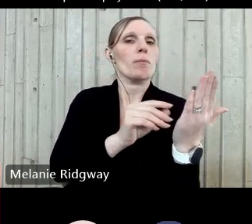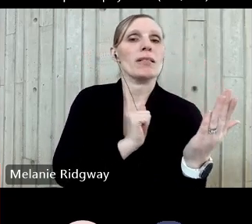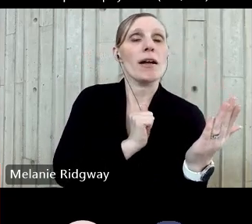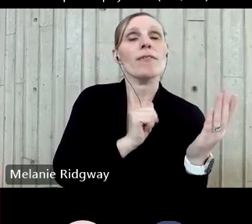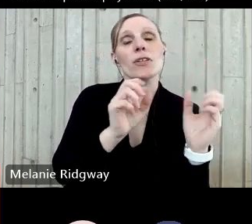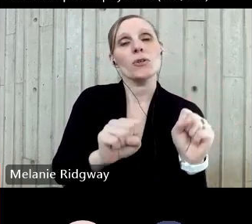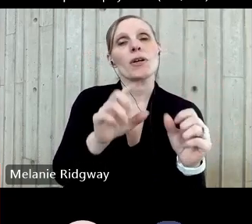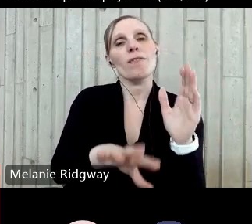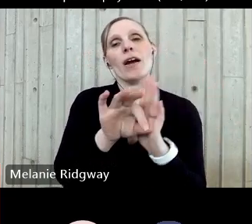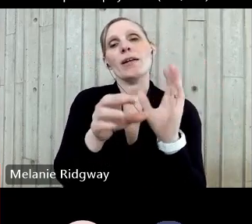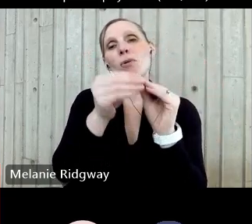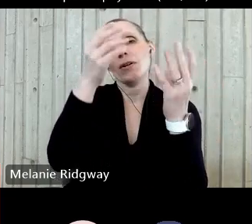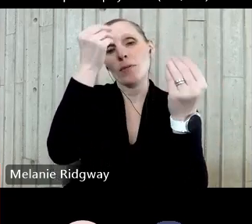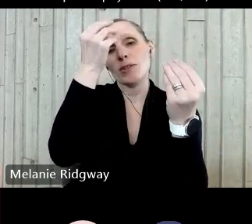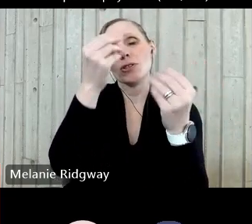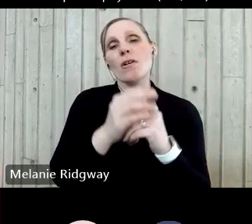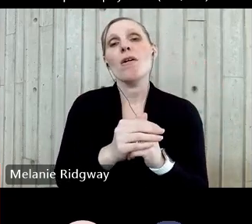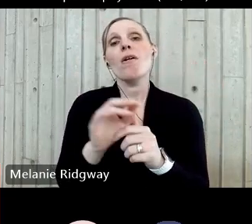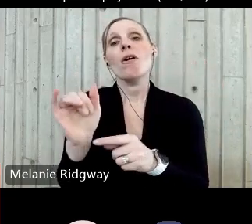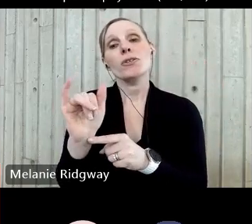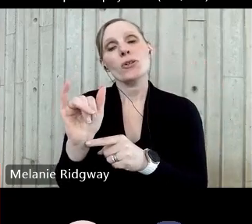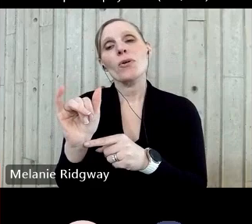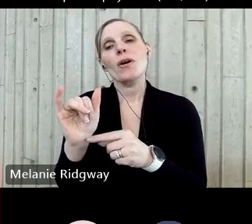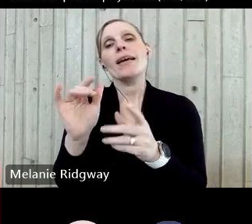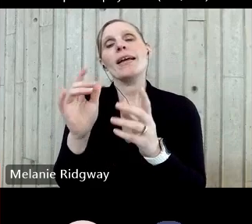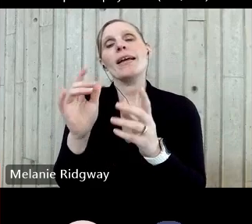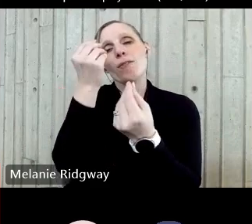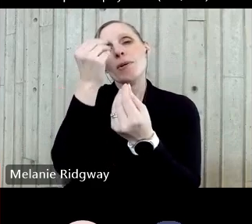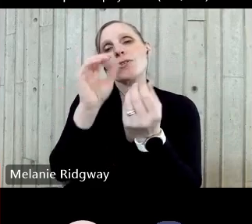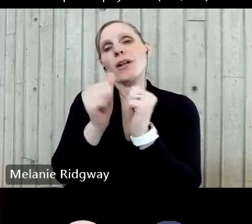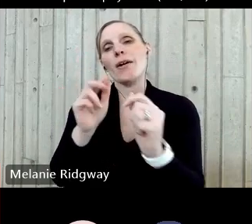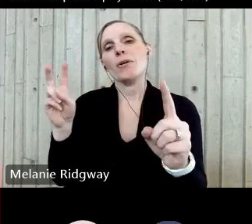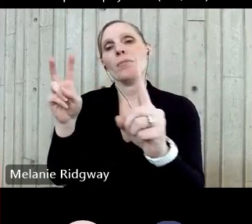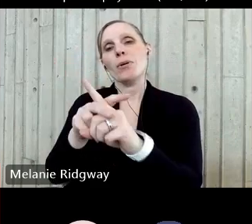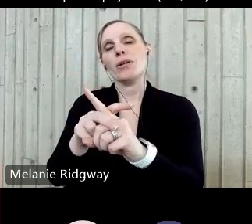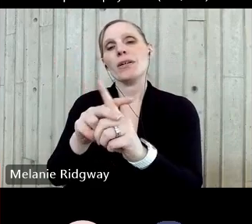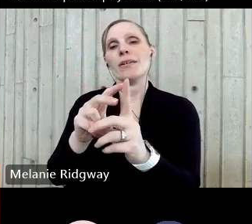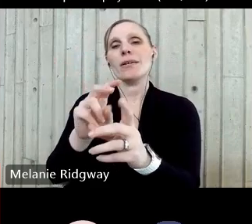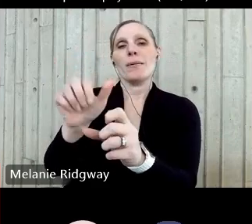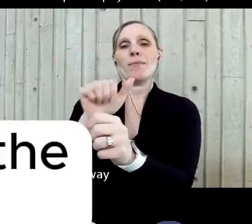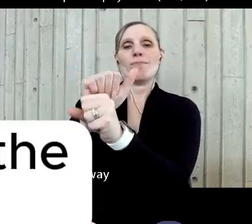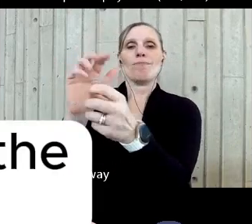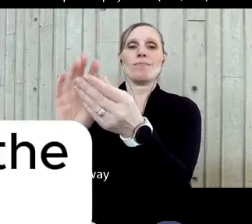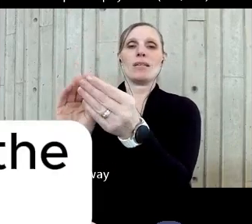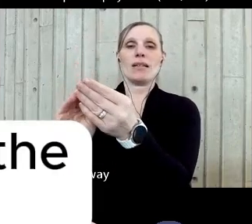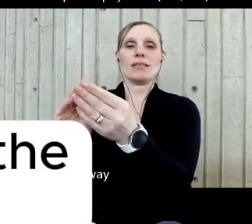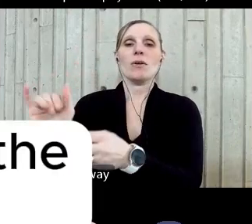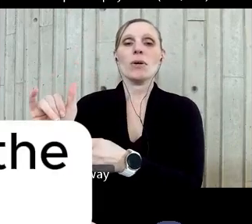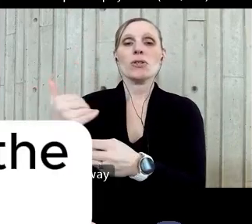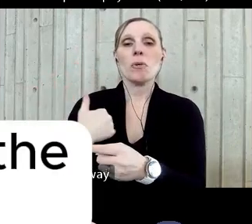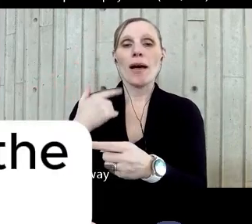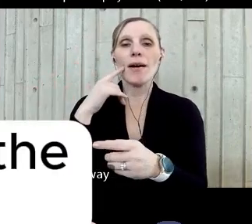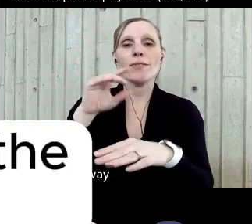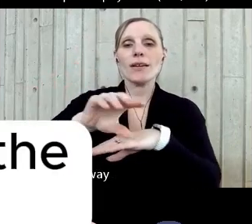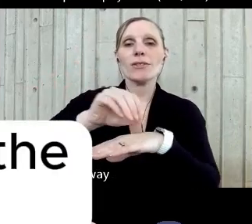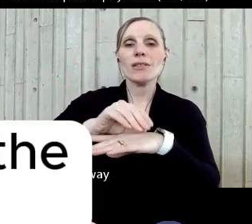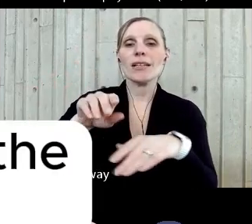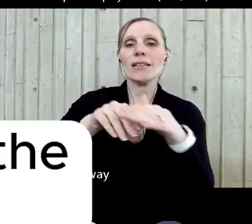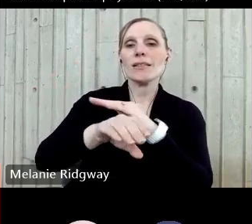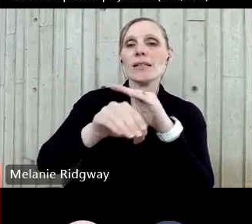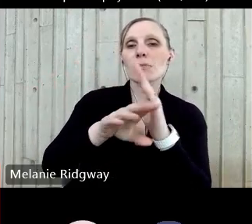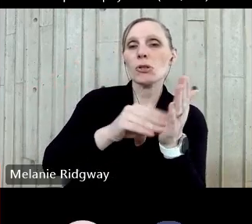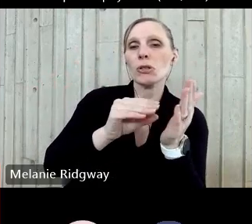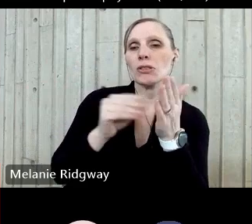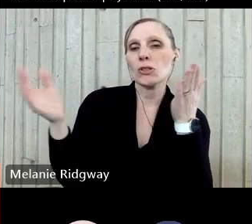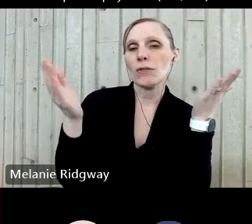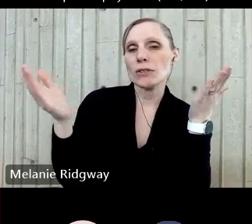book appointments. We also have counseling and accessible learning services at Seneca. Their contact information can be found on the page.